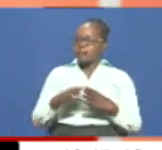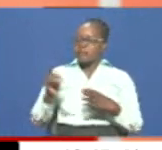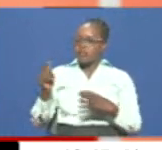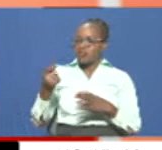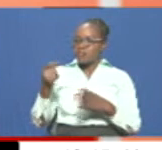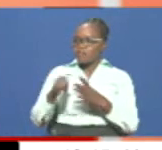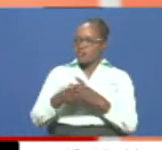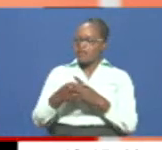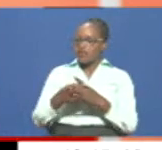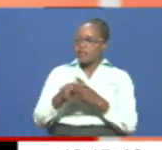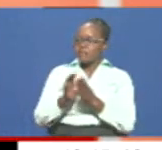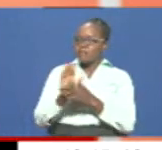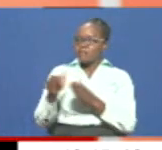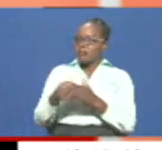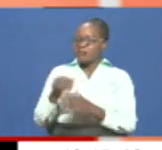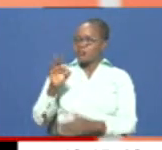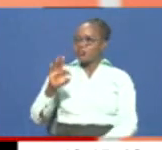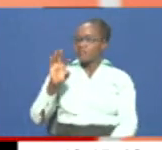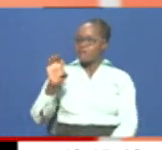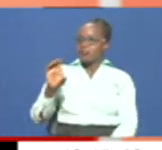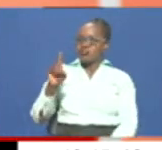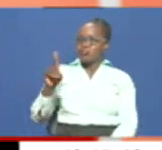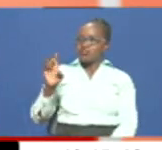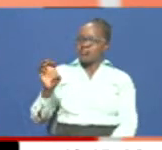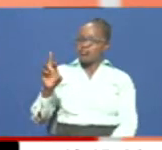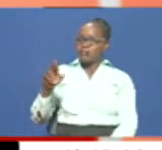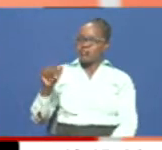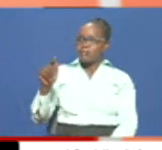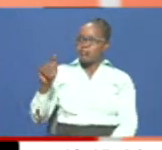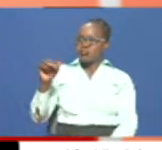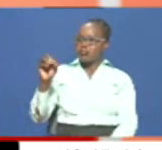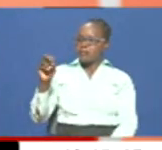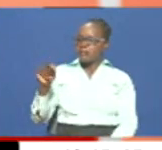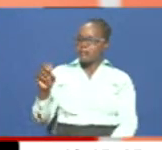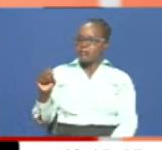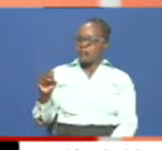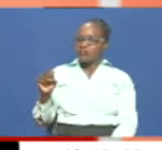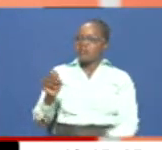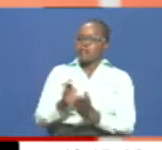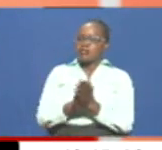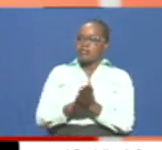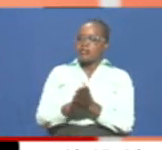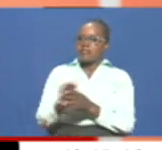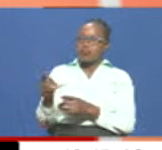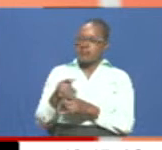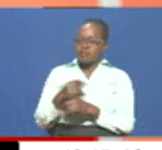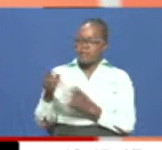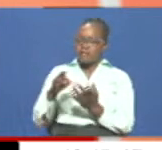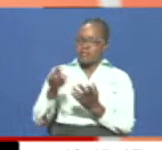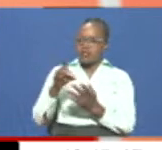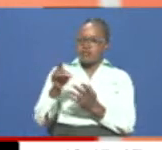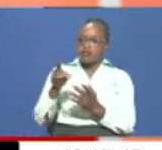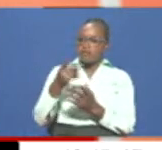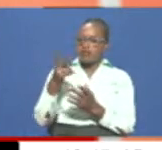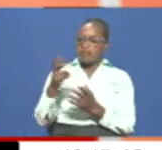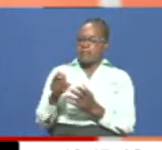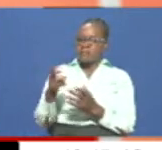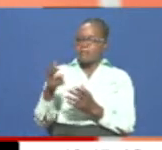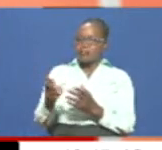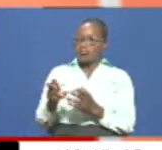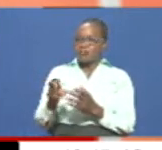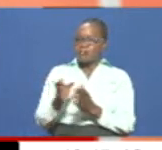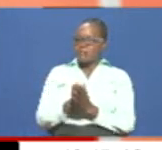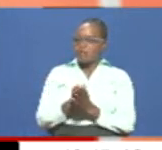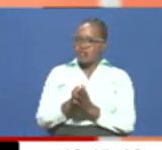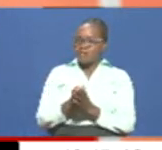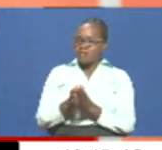all federations to nominate their youngsters to start training. Mm-hmm. At that time, we were training them for what was to be 2022 Dakar Olympics.